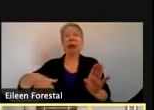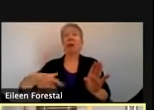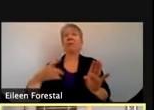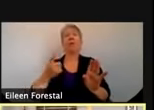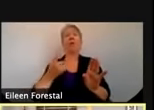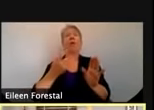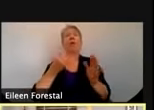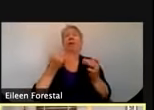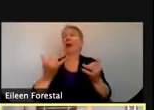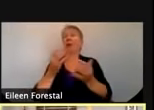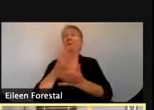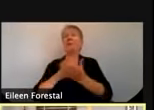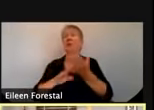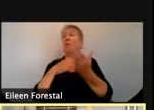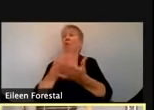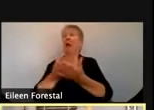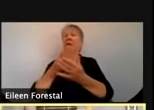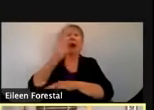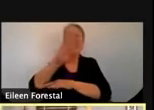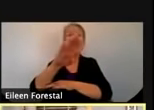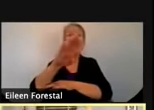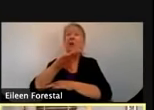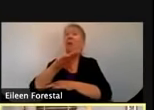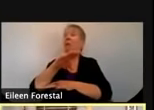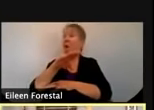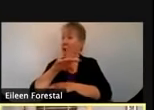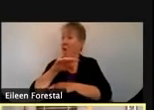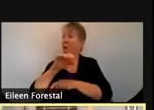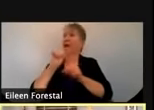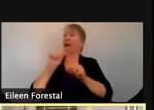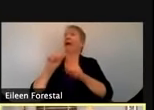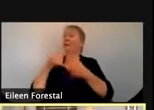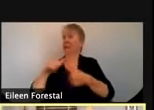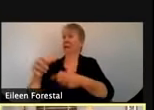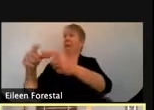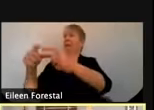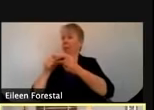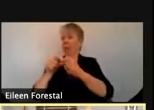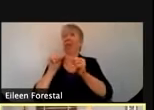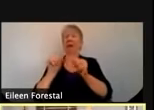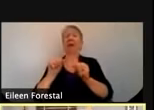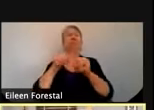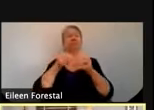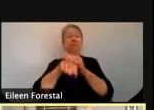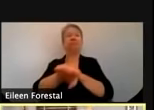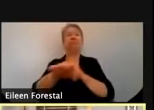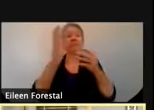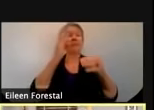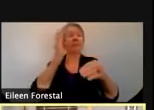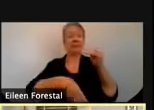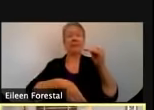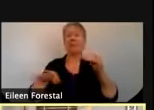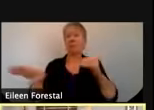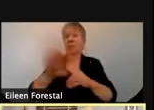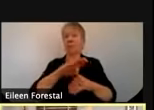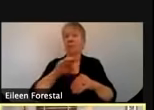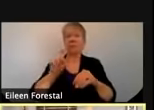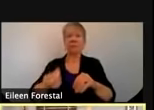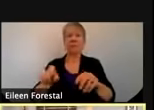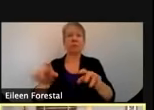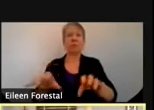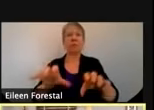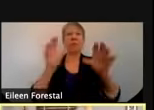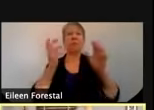work processed by our team since reopening in July. We know that many customers are frustrated as we've been digging out